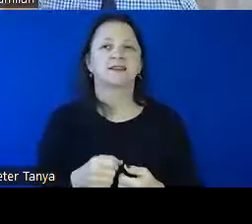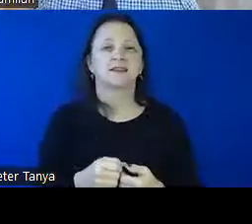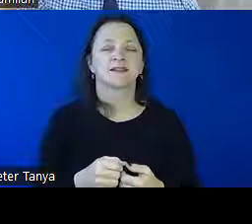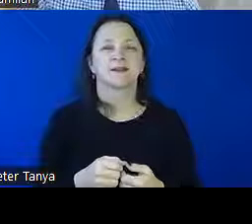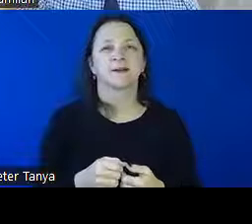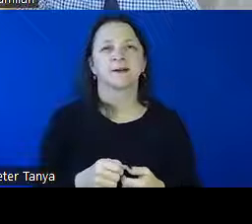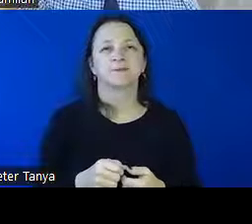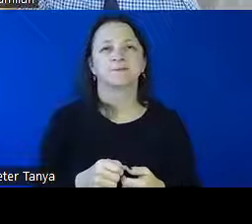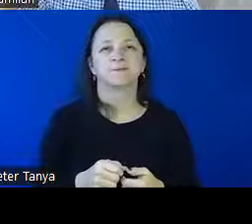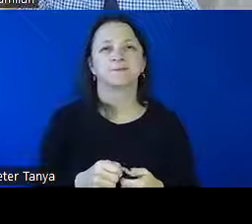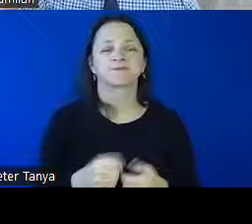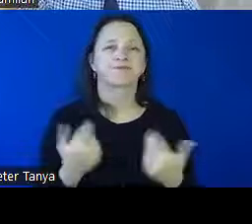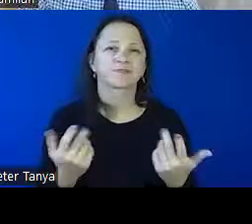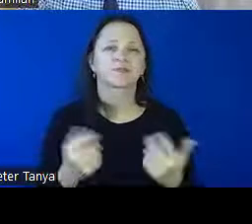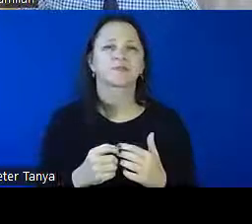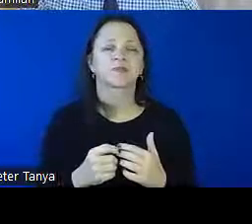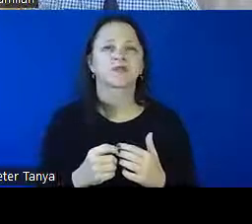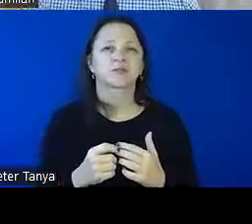that, you know,